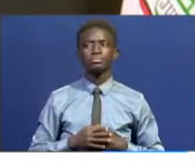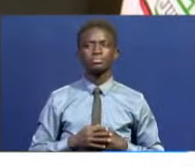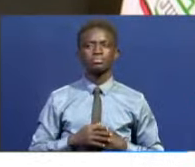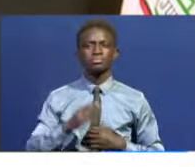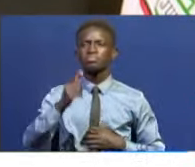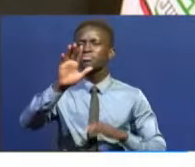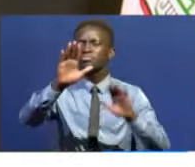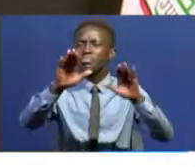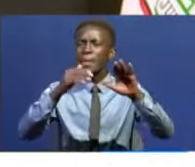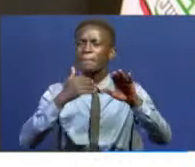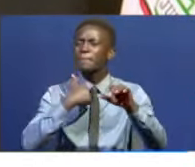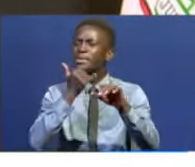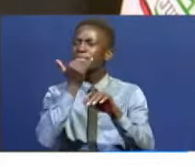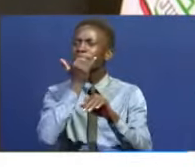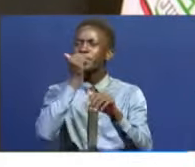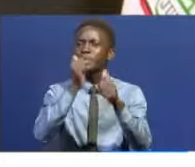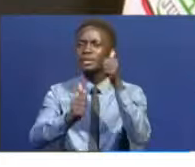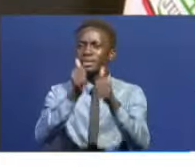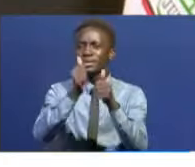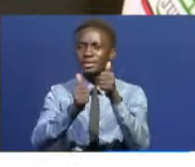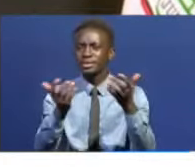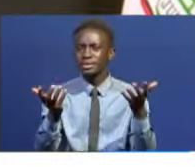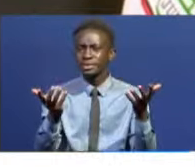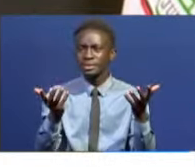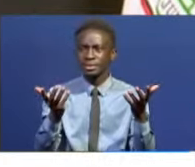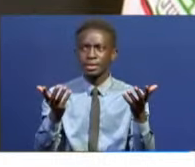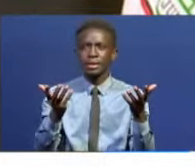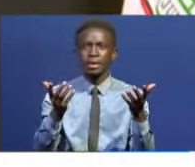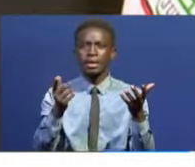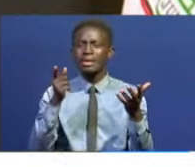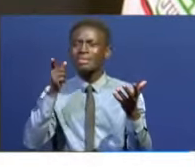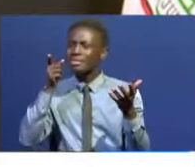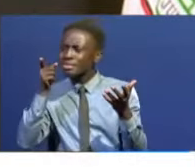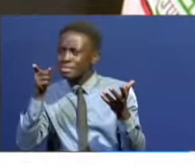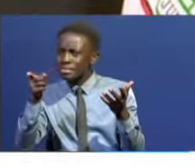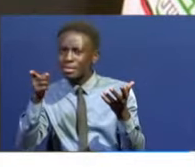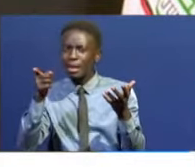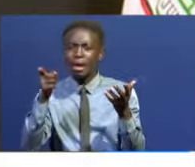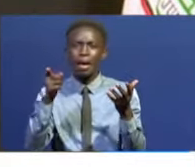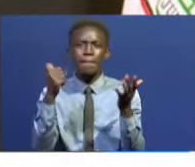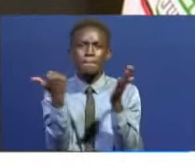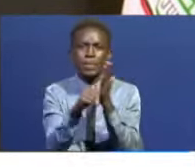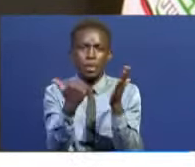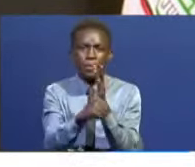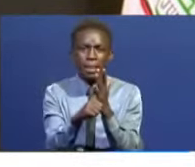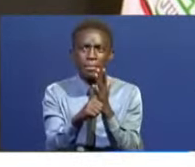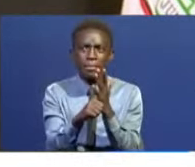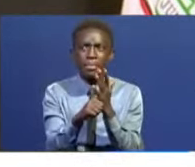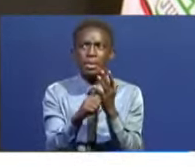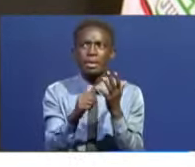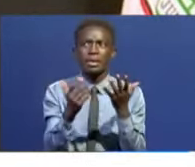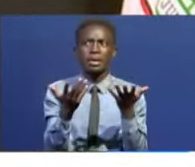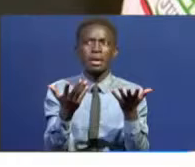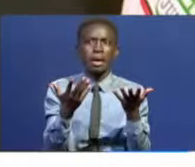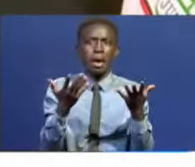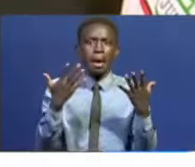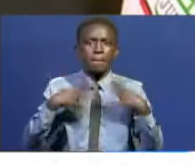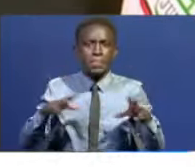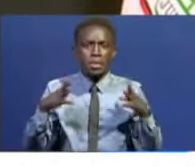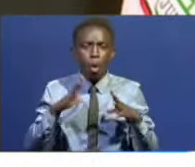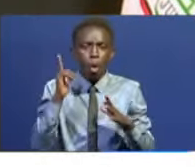What crime has this man committed? The crime of this man is just being truthful, because people do not want these things to be